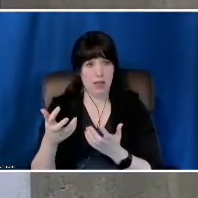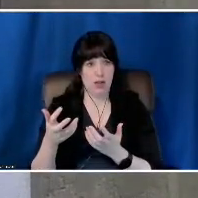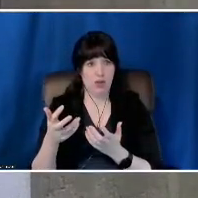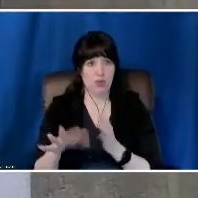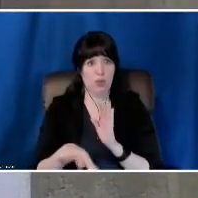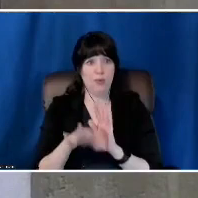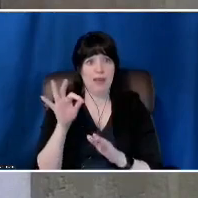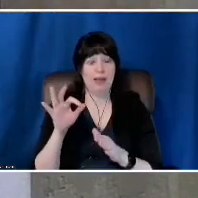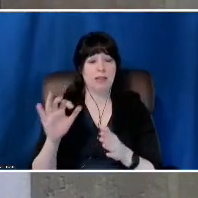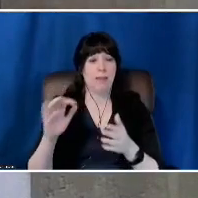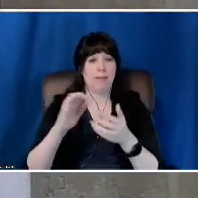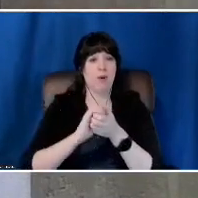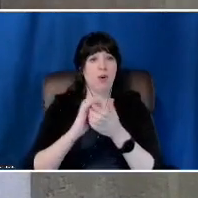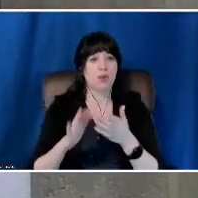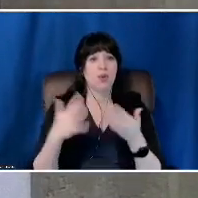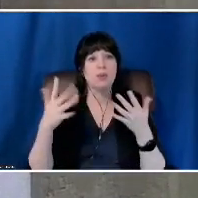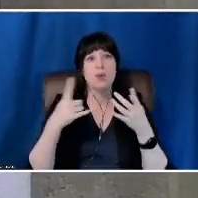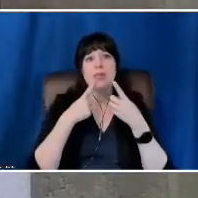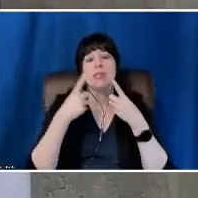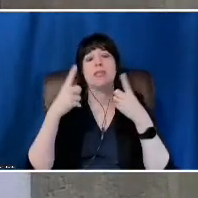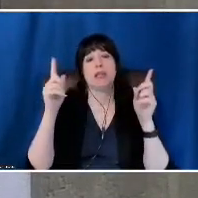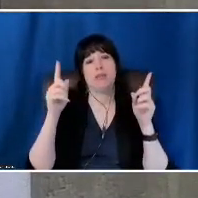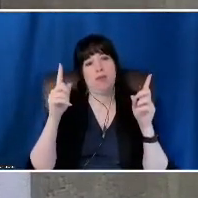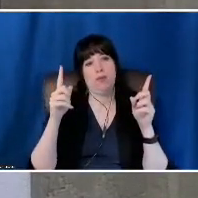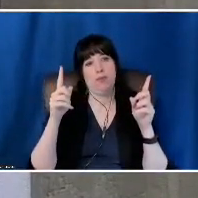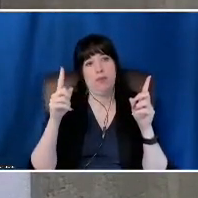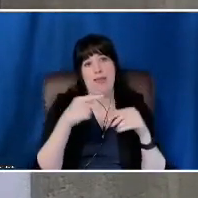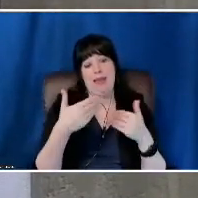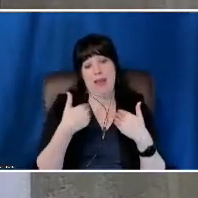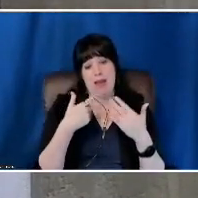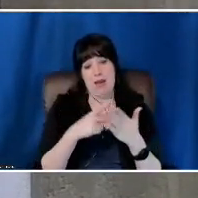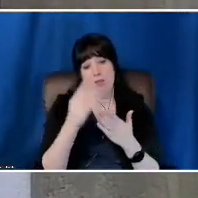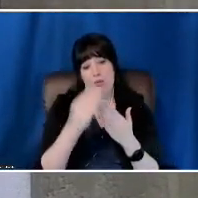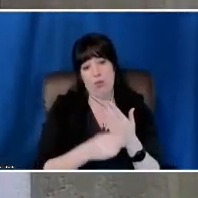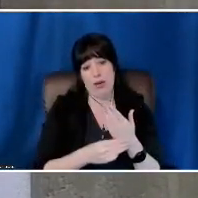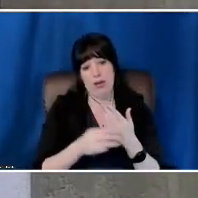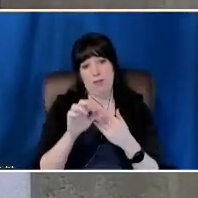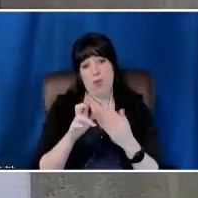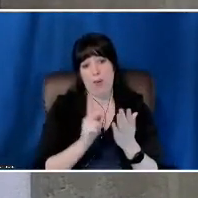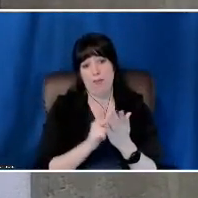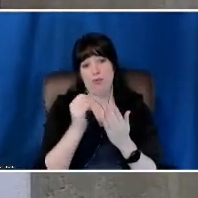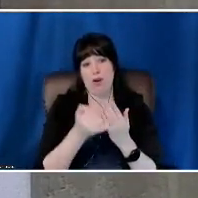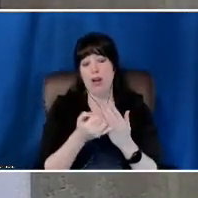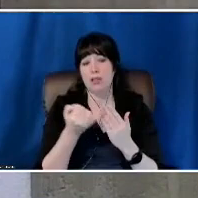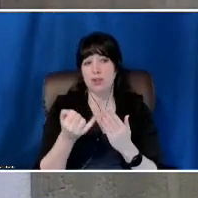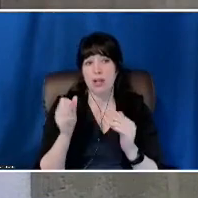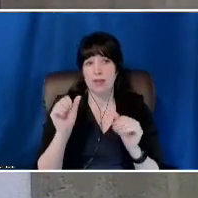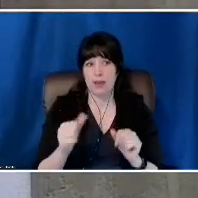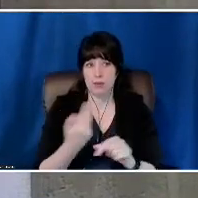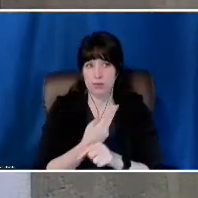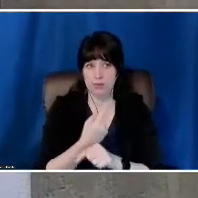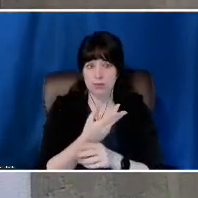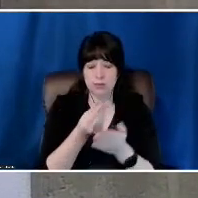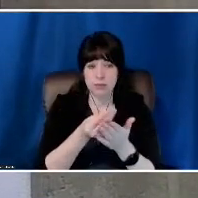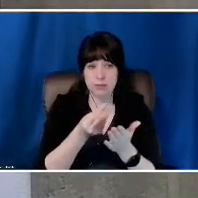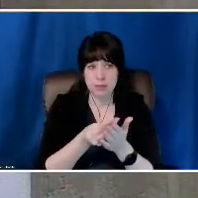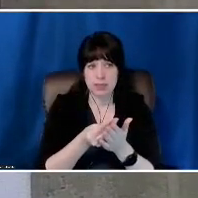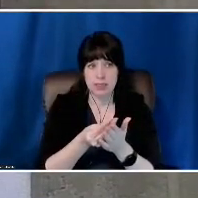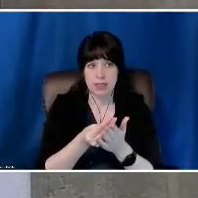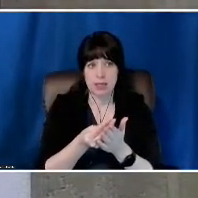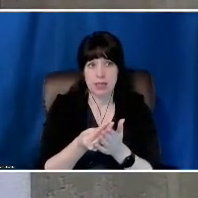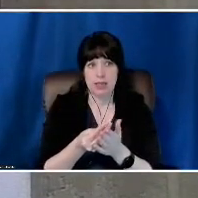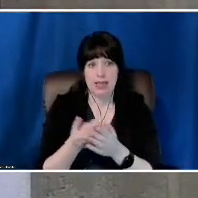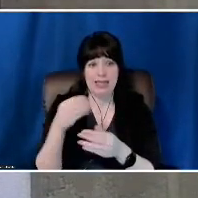a partner who was successful and who had a program that could, or a project that could spend the money with and get it into